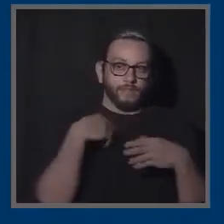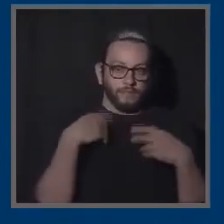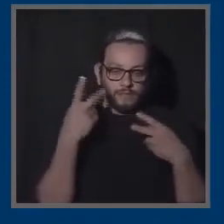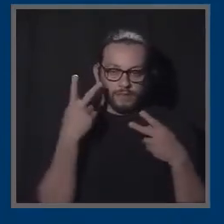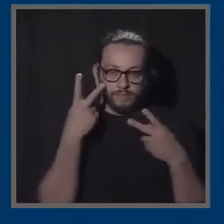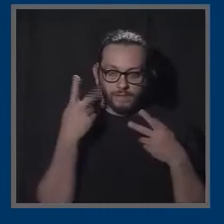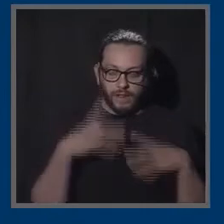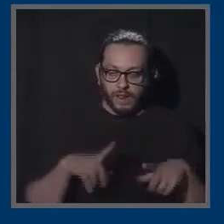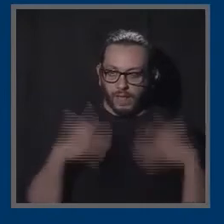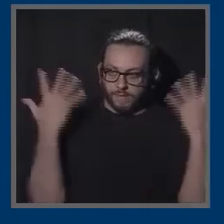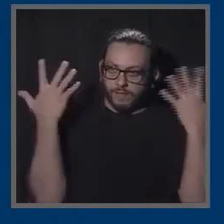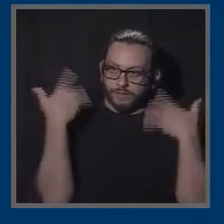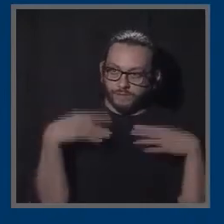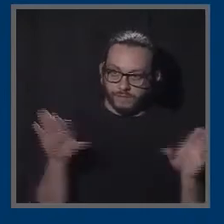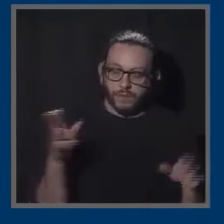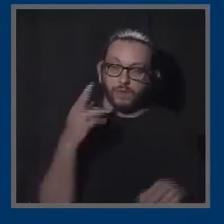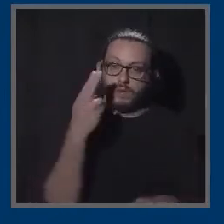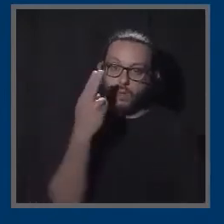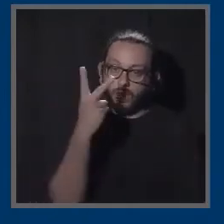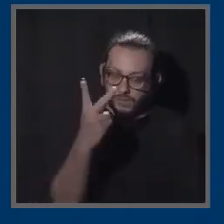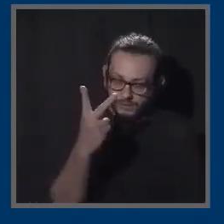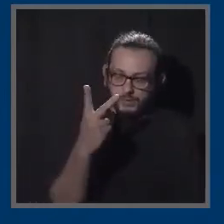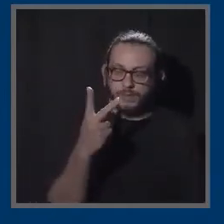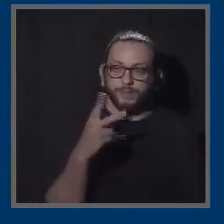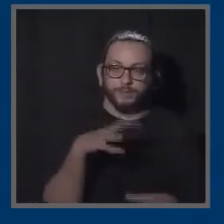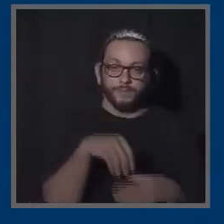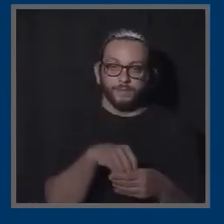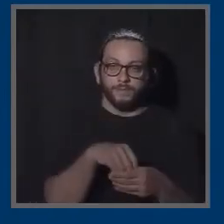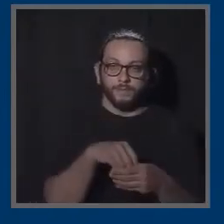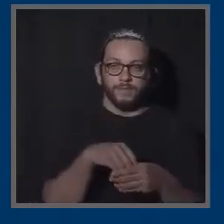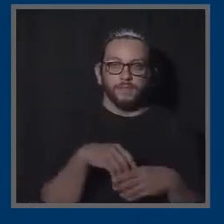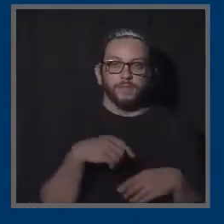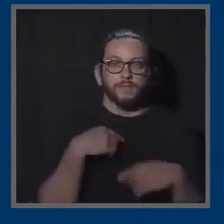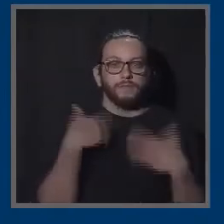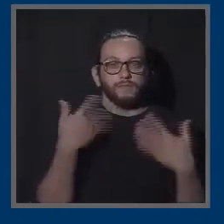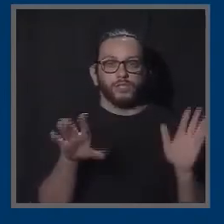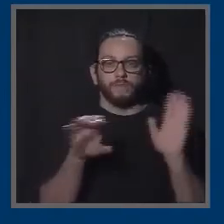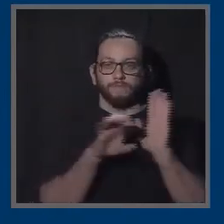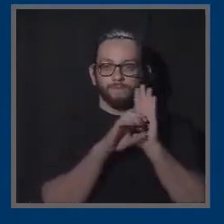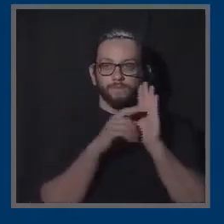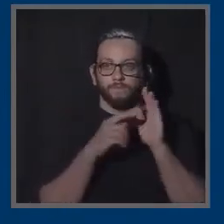let me share my slides in order to do that.